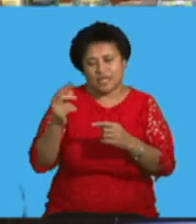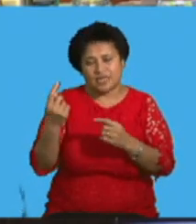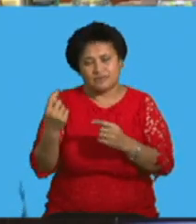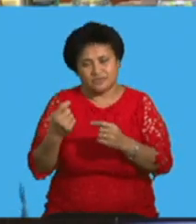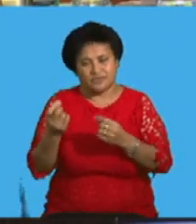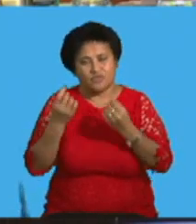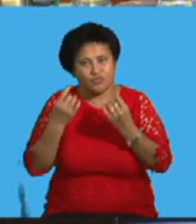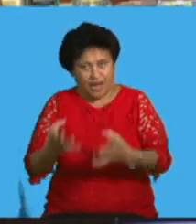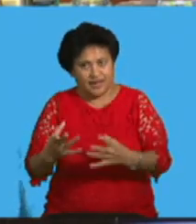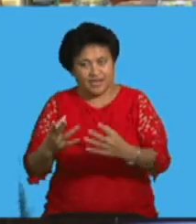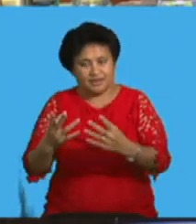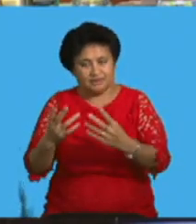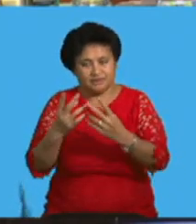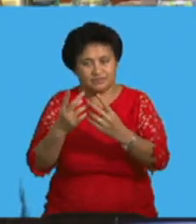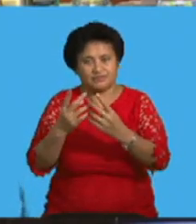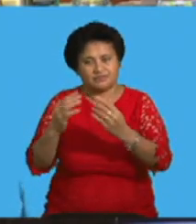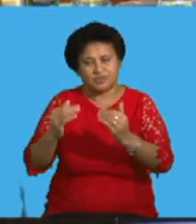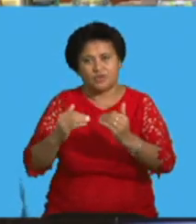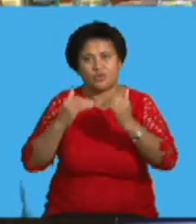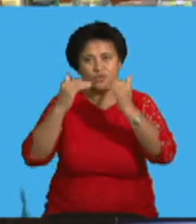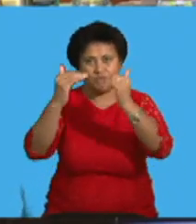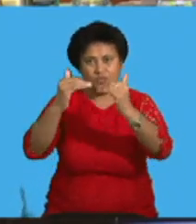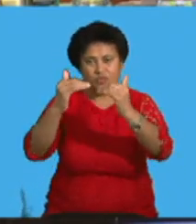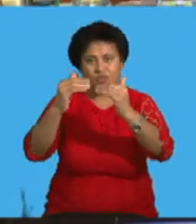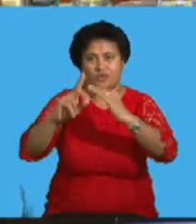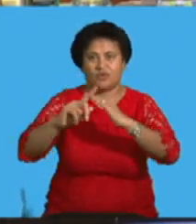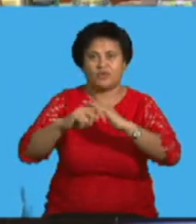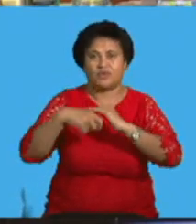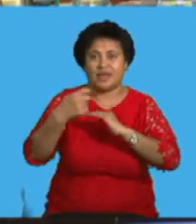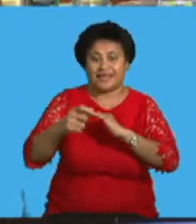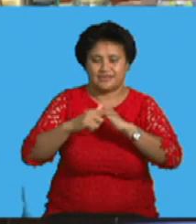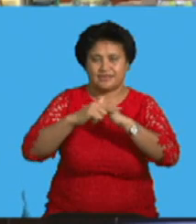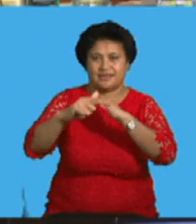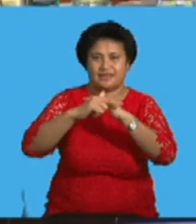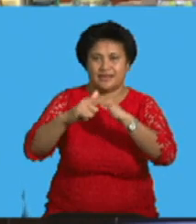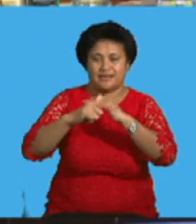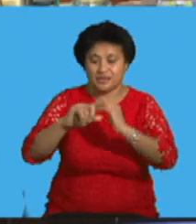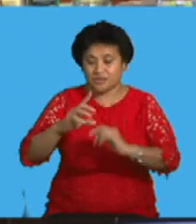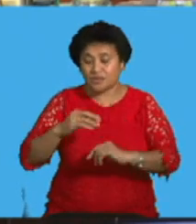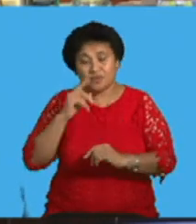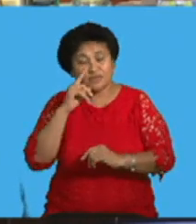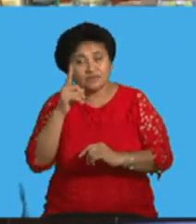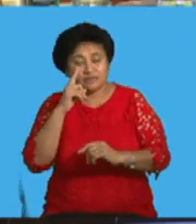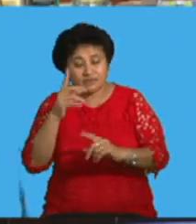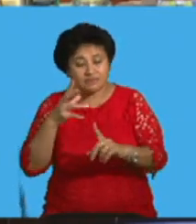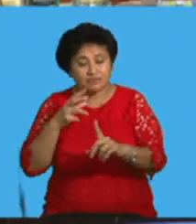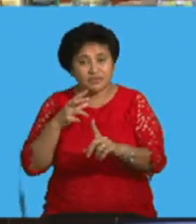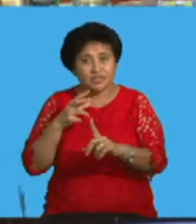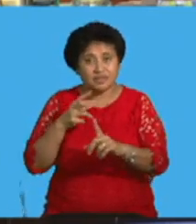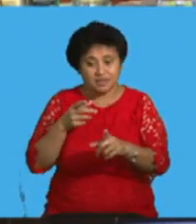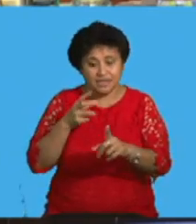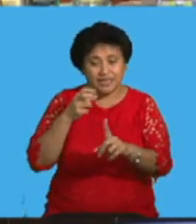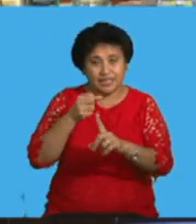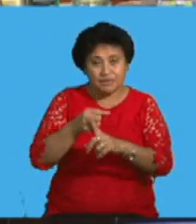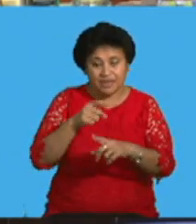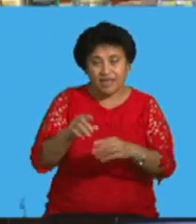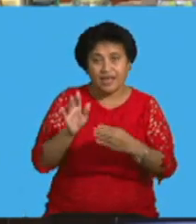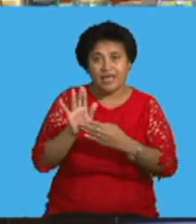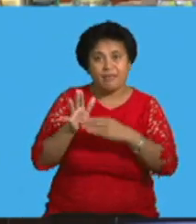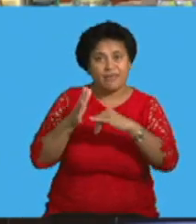The intention of the Ministry is to enhance the impact of this important MSME development